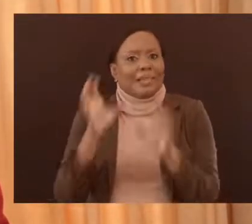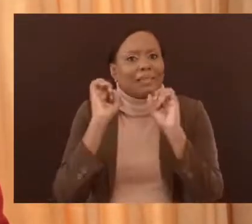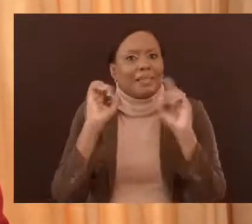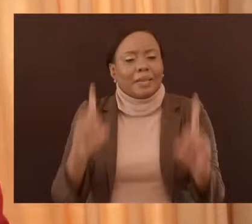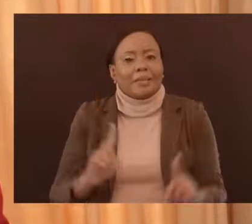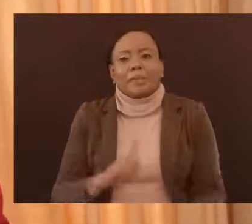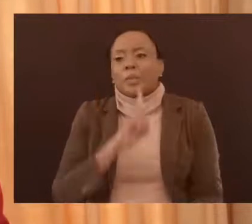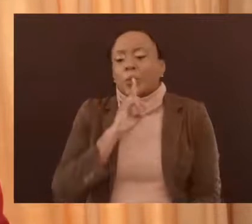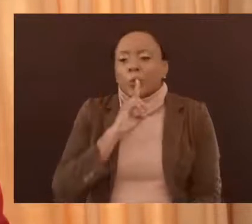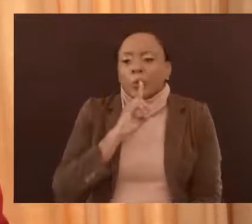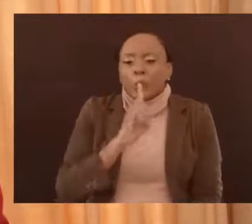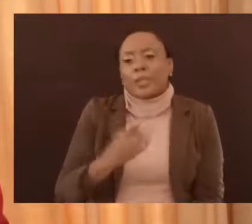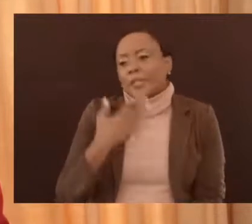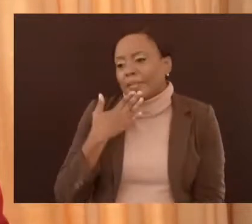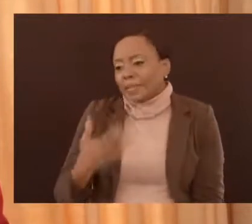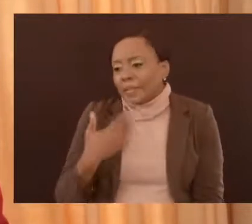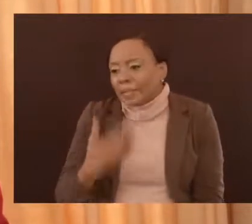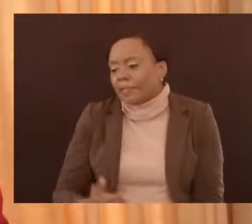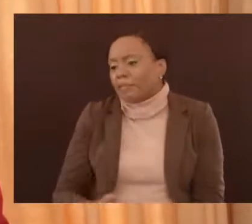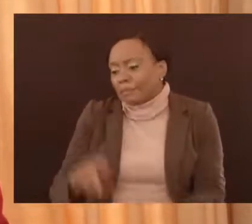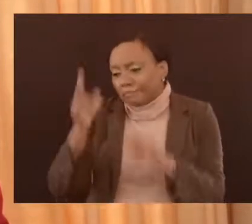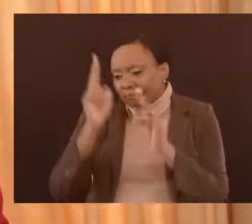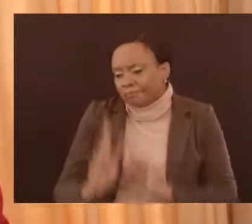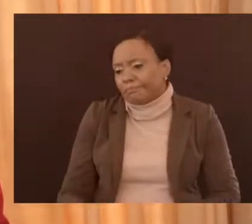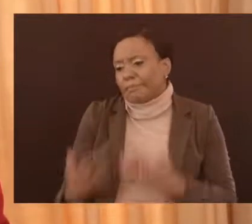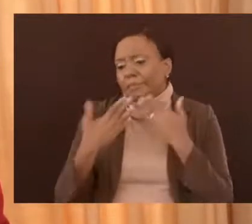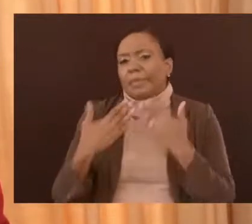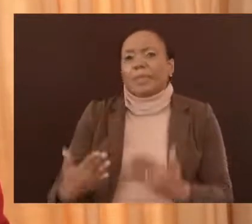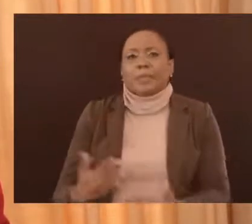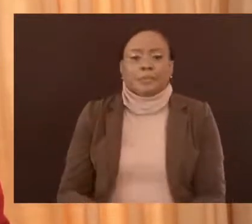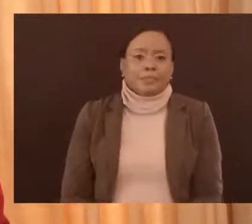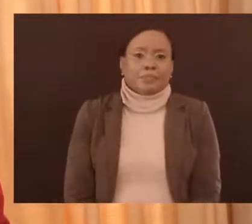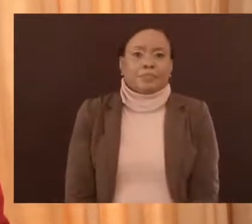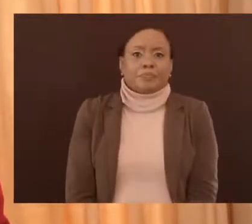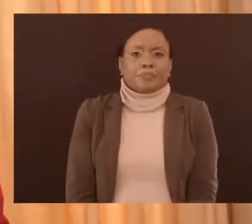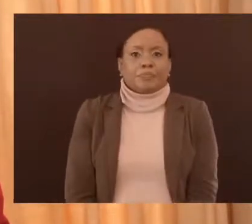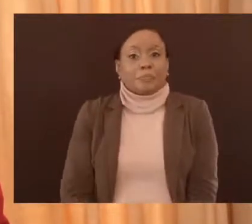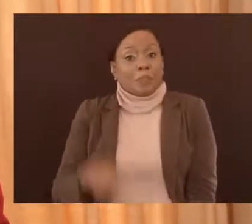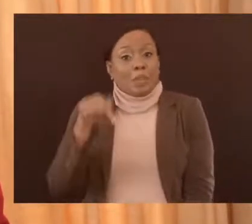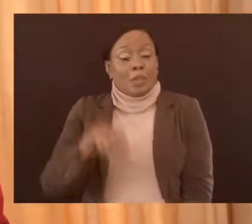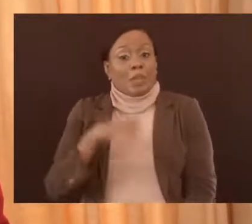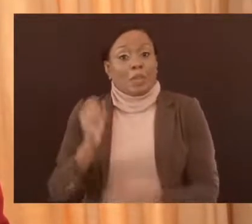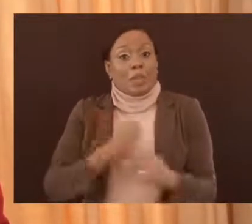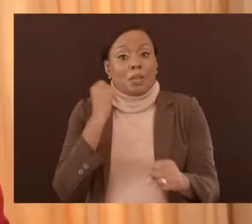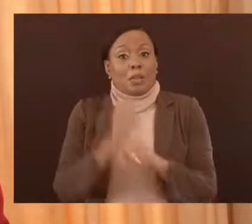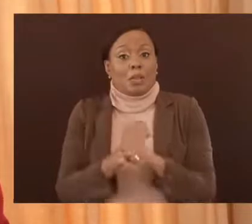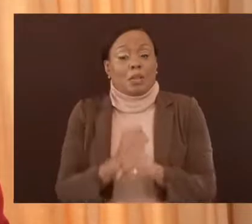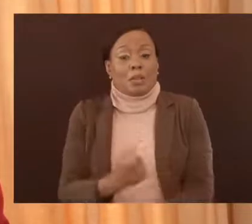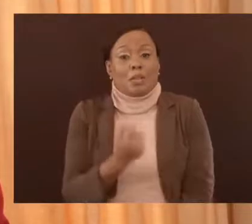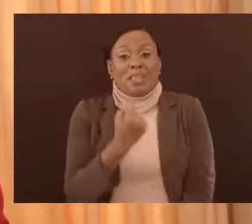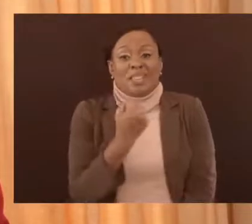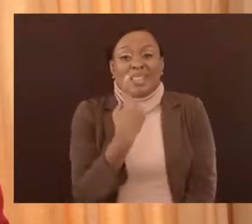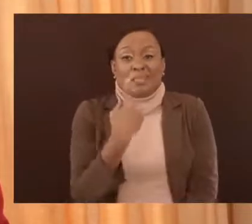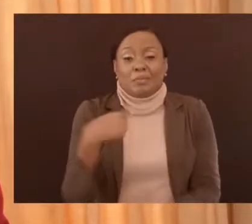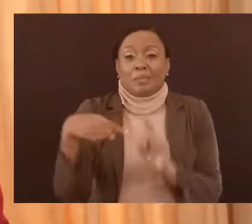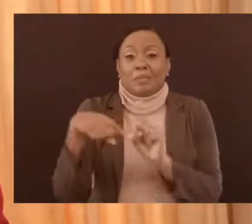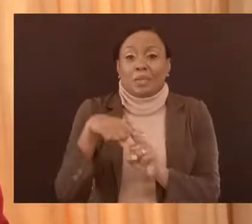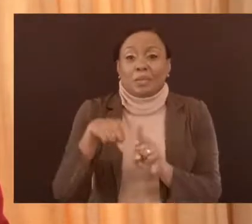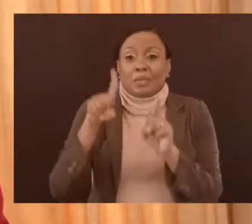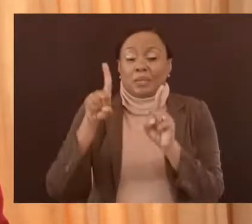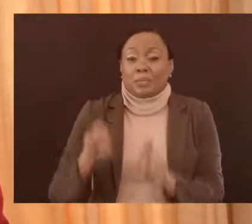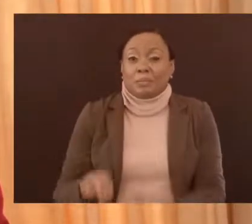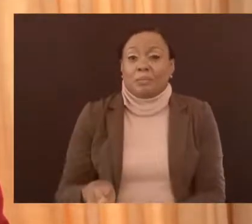want to salute you for your commitment to our children. This year, the Barbados Secondary Schools entrance examination